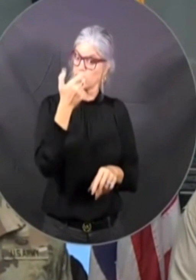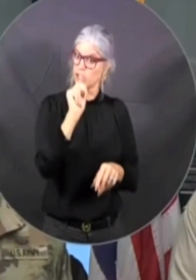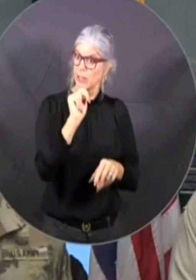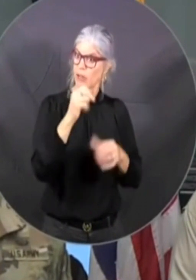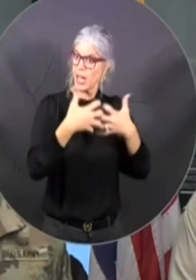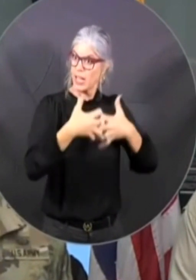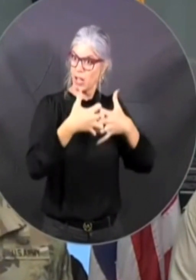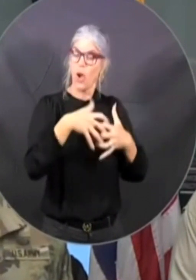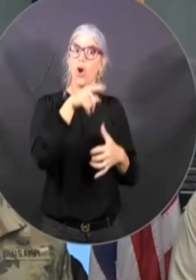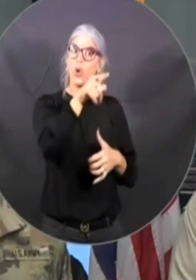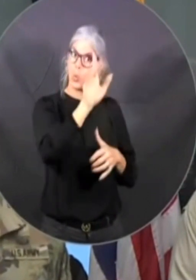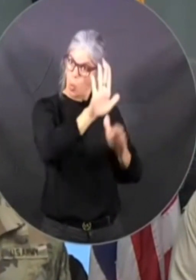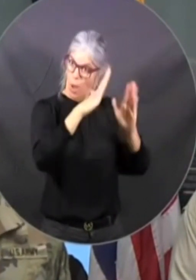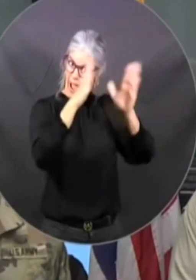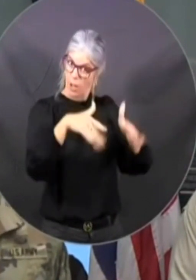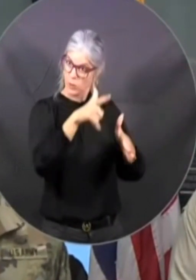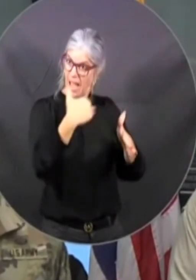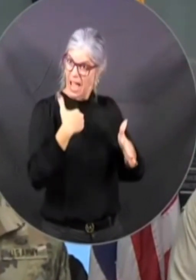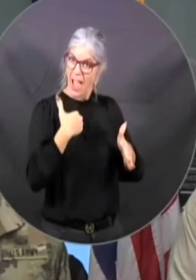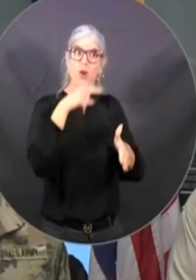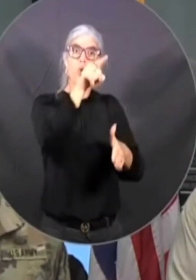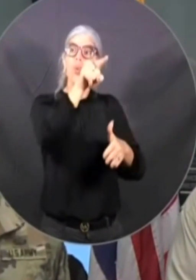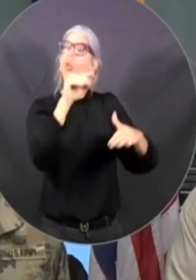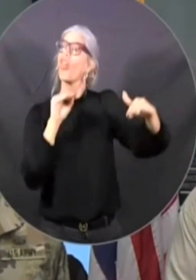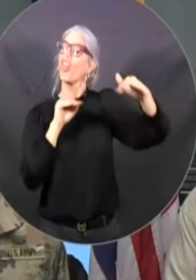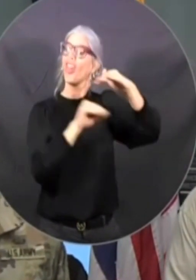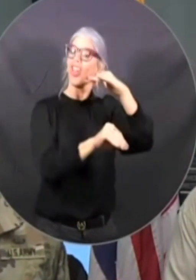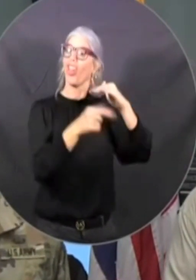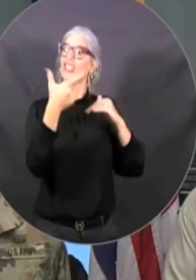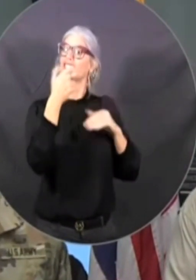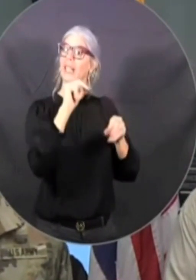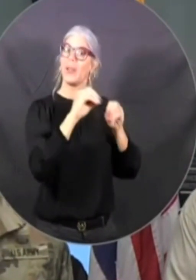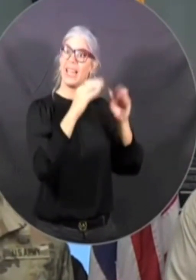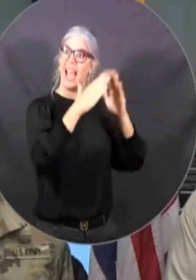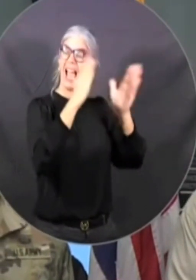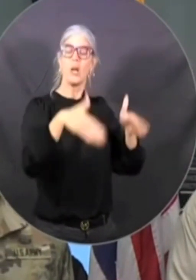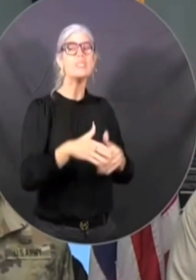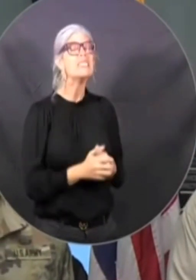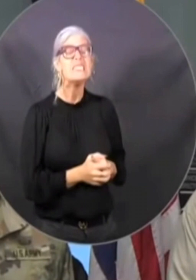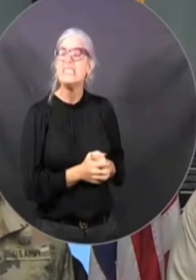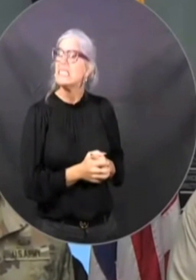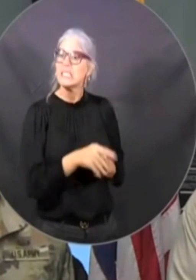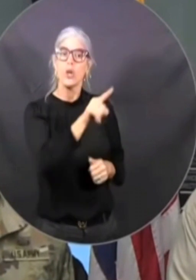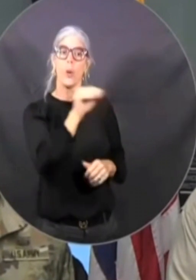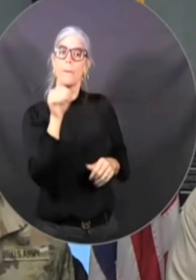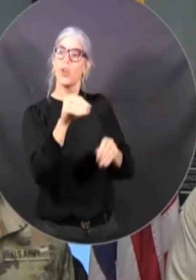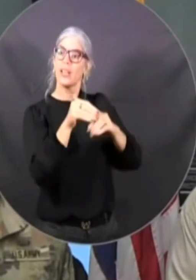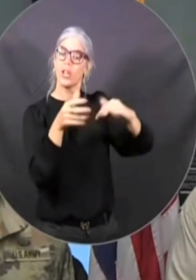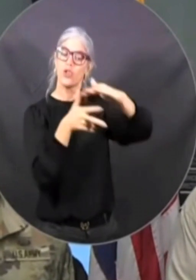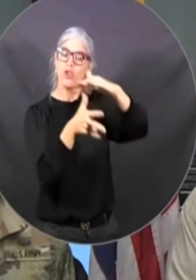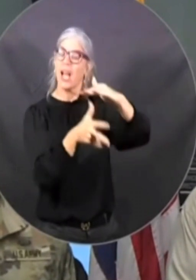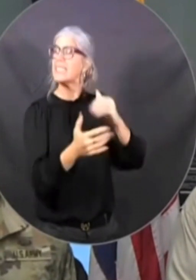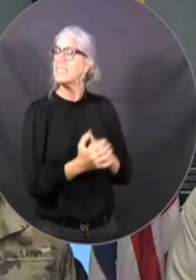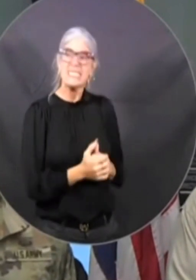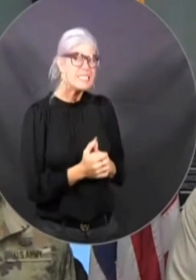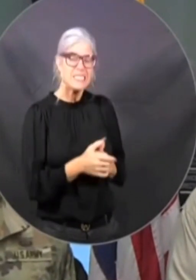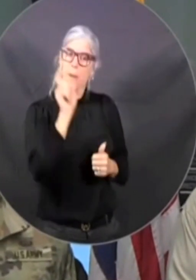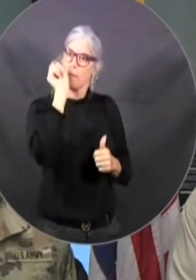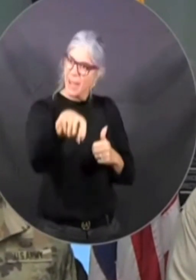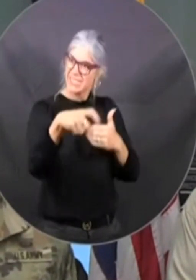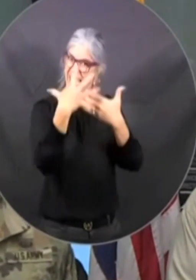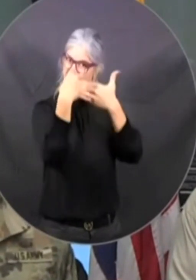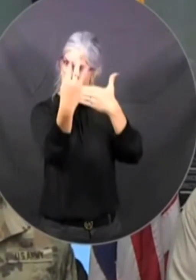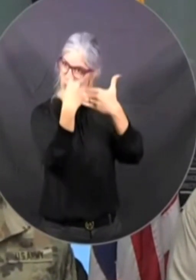home. Do not run it inside your garage. It must be run outside your house. It needs to be at least 20 feet away from doors